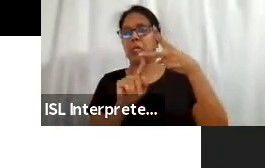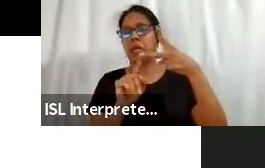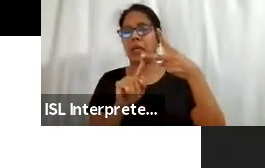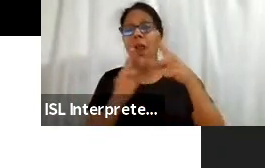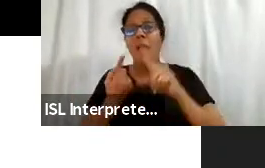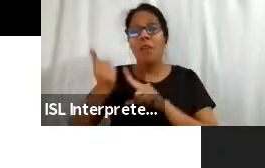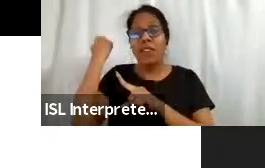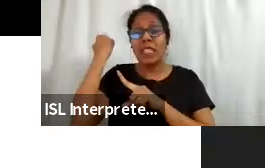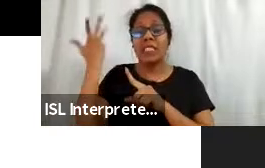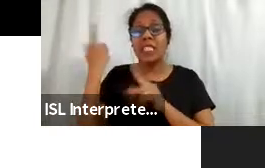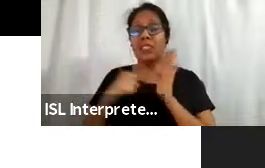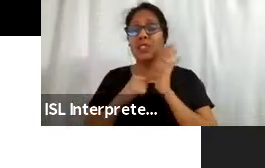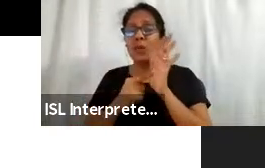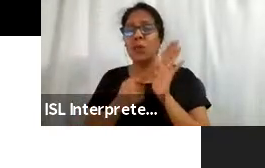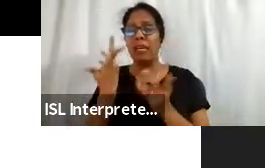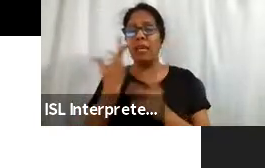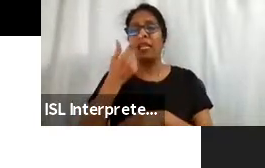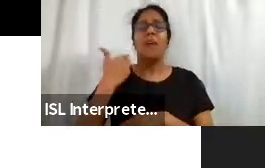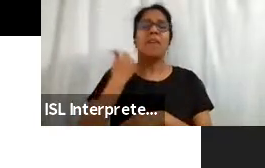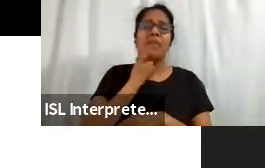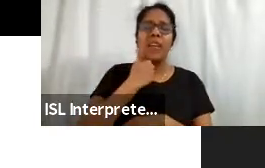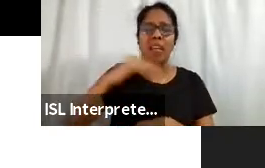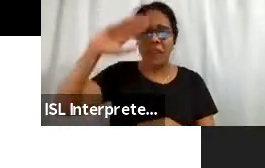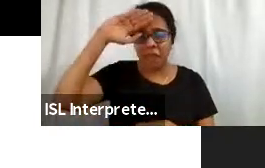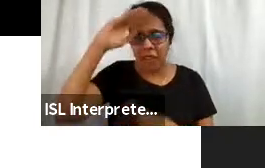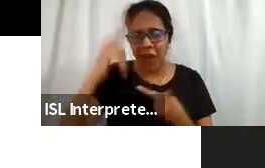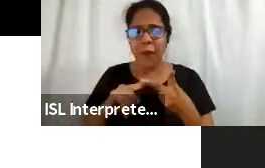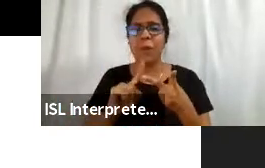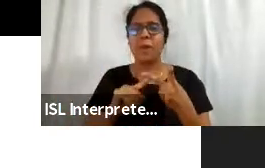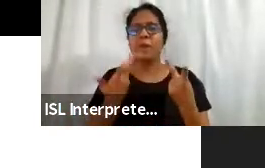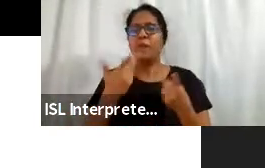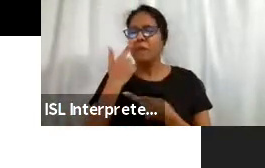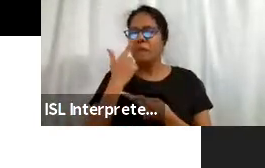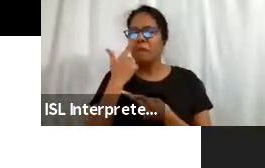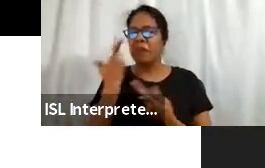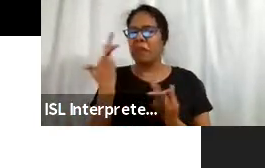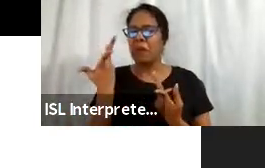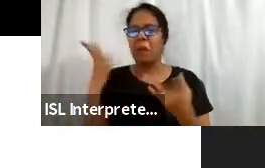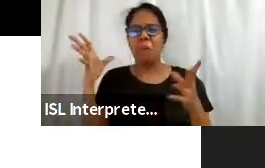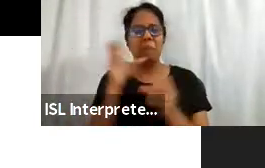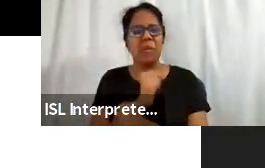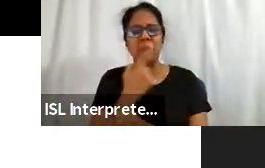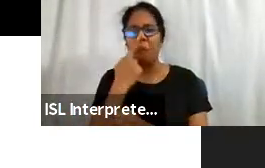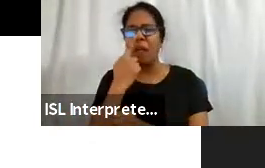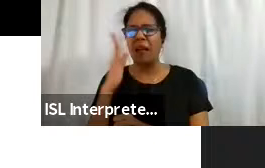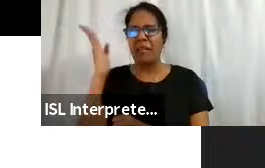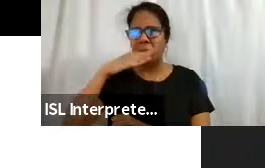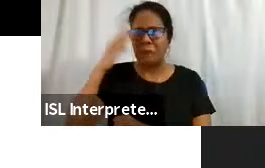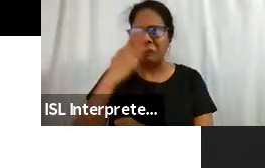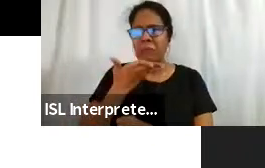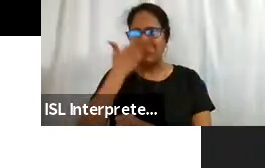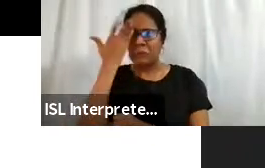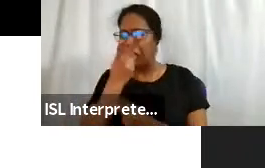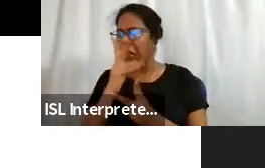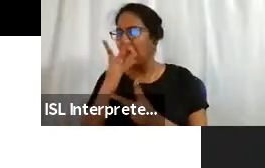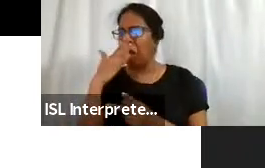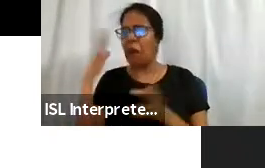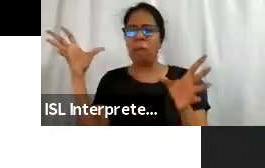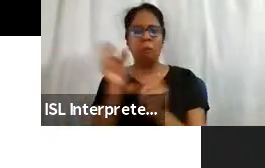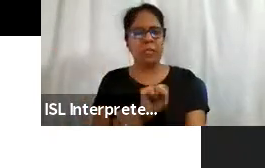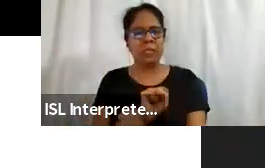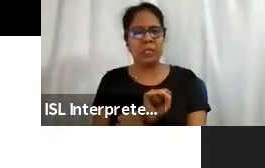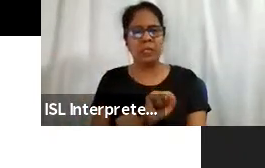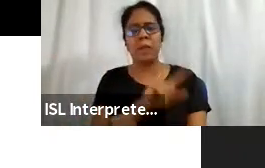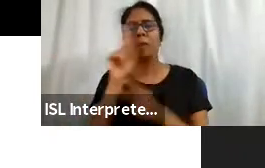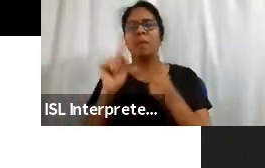be fever, persistent cough, loss of smell and taste. But for this